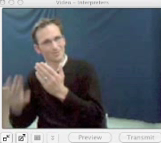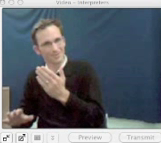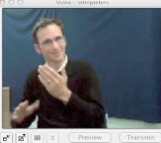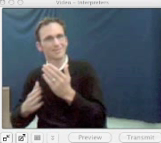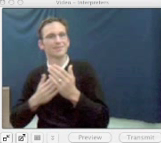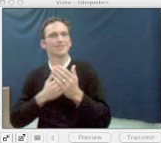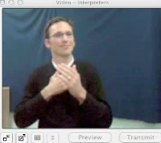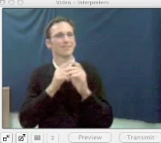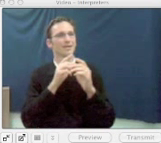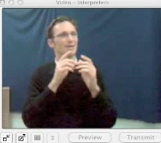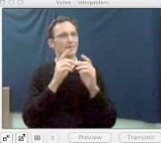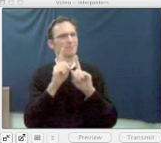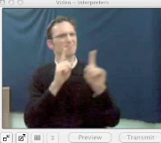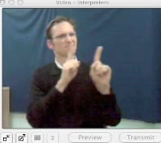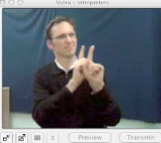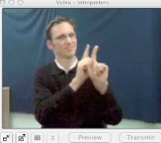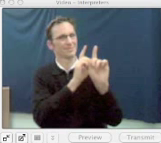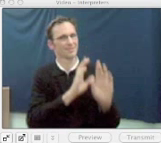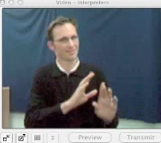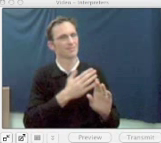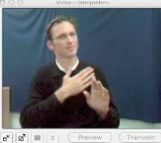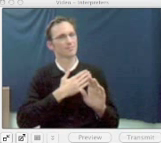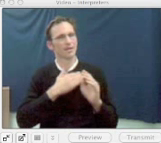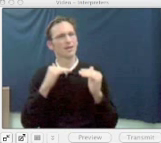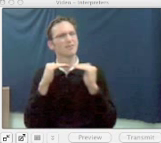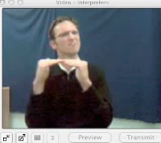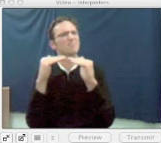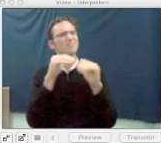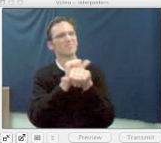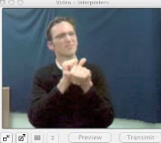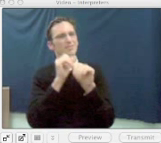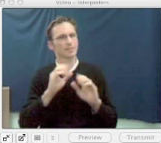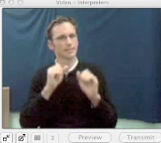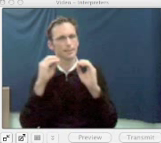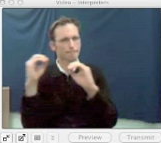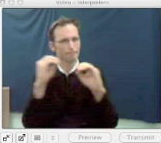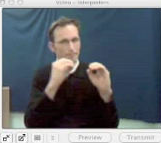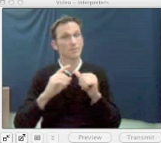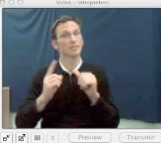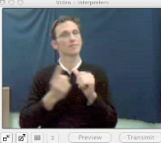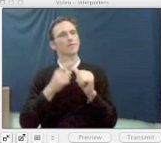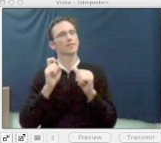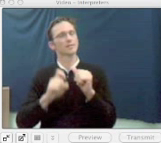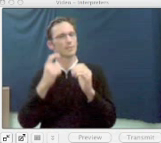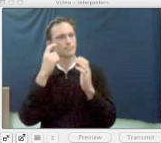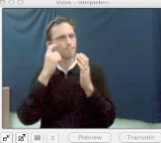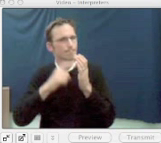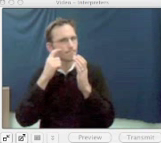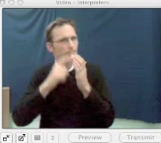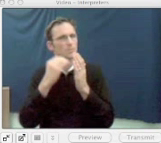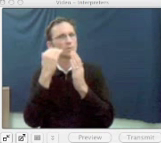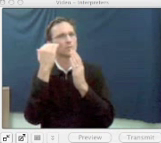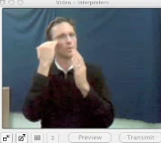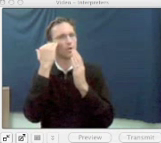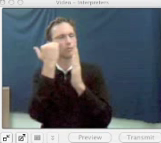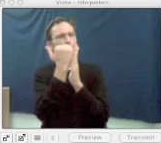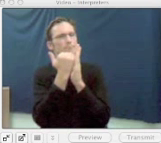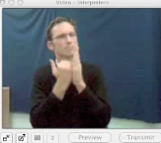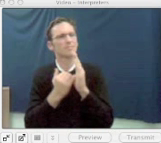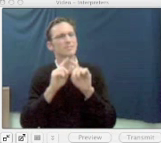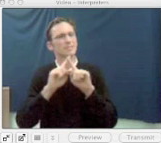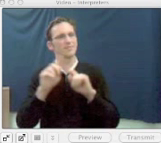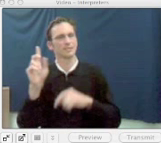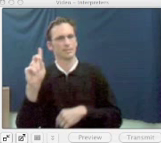And that is first the identification and articulation of demands. the identification and articulation